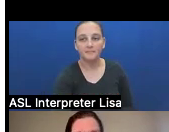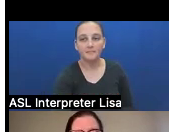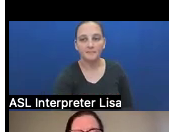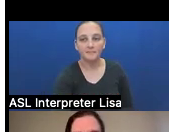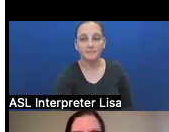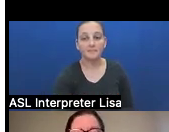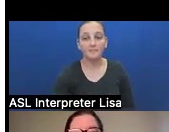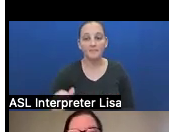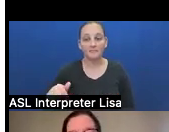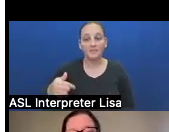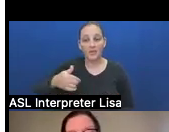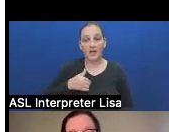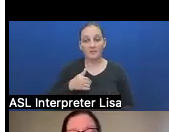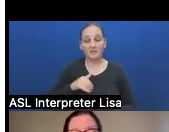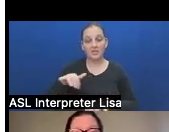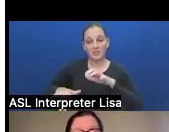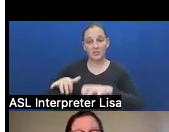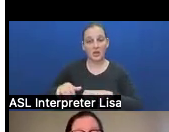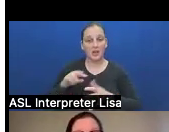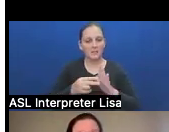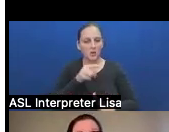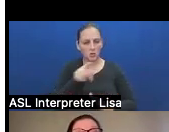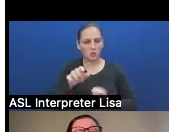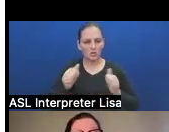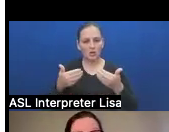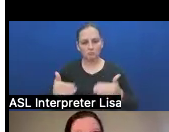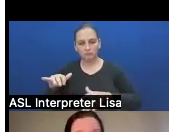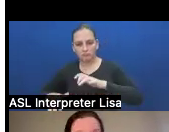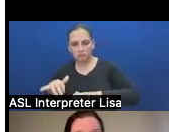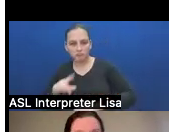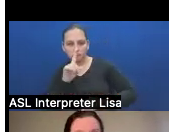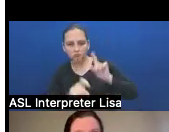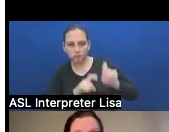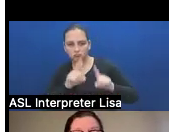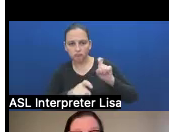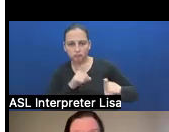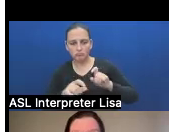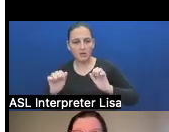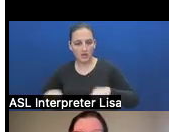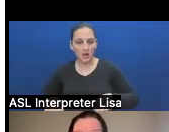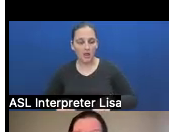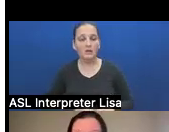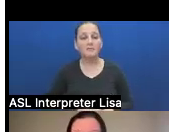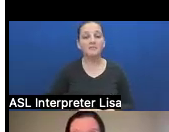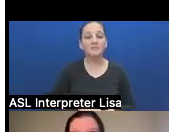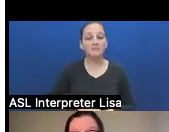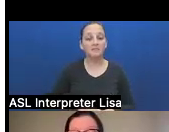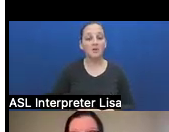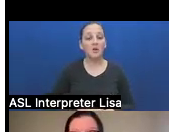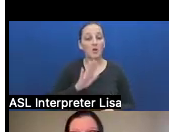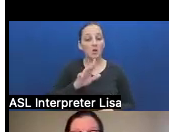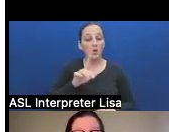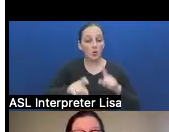chat, which means you can submit questions to our presenter throughout the session. You can also submit questions to